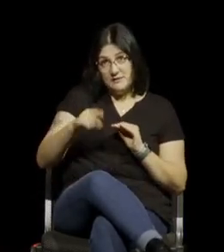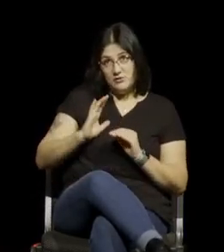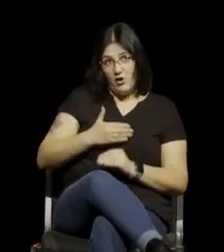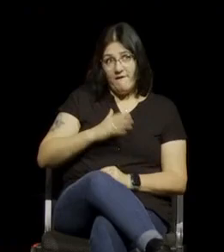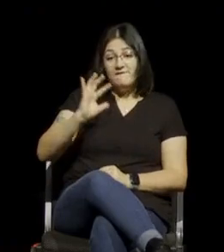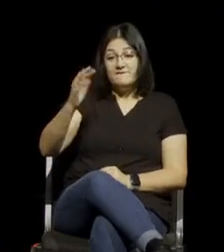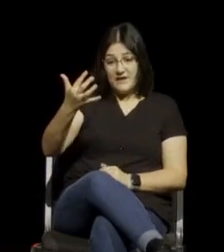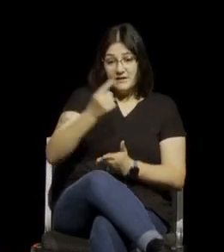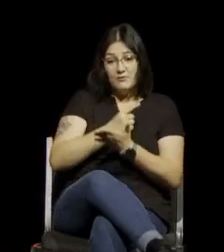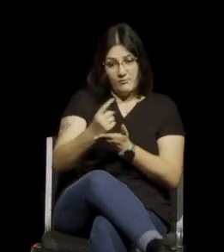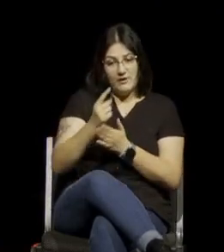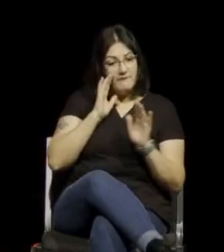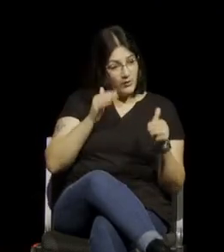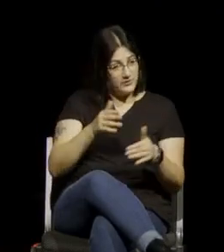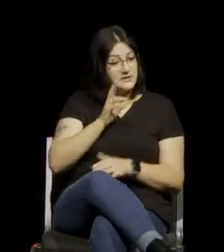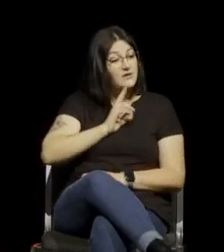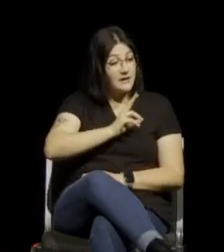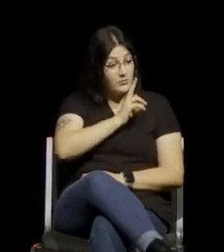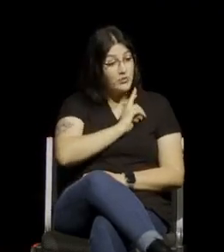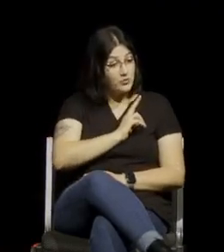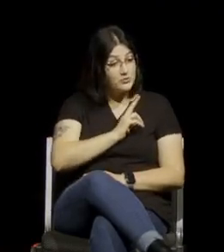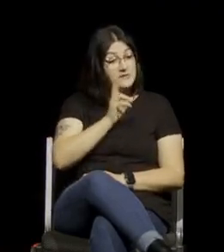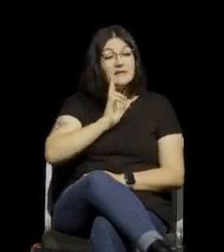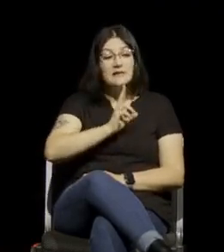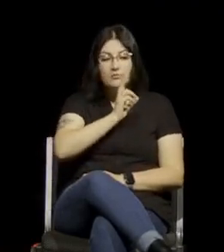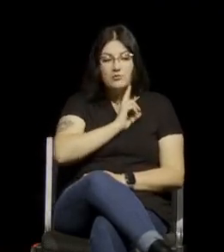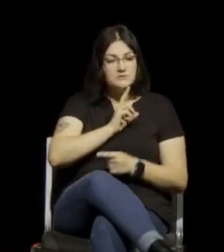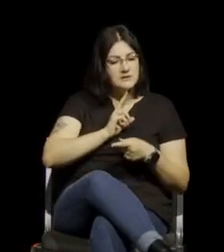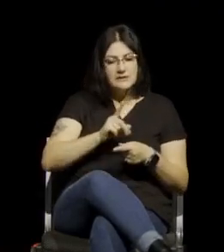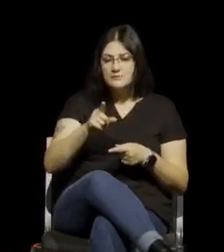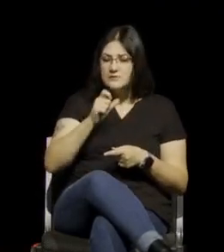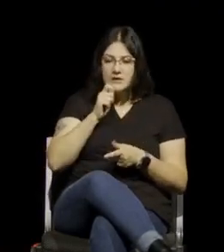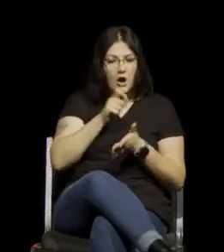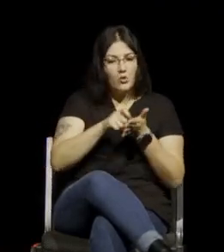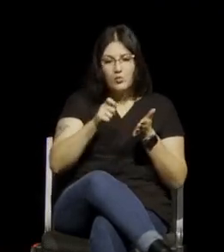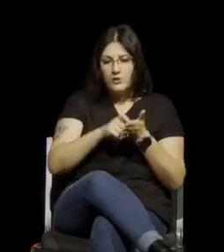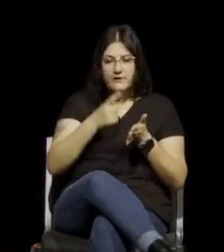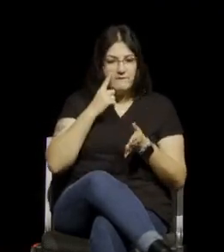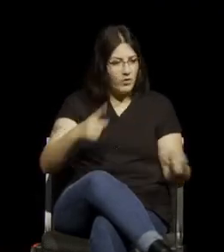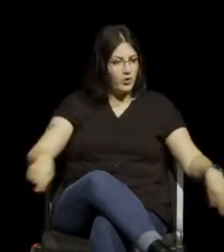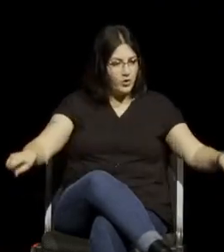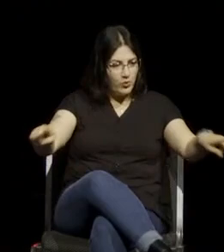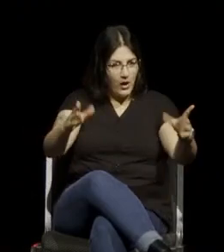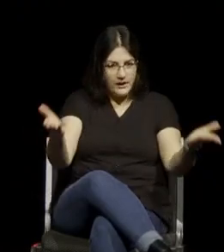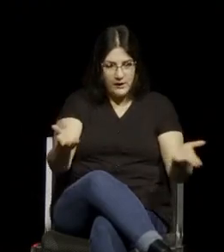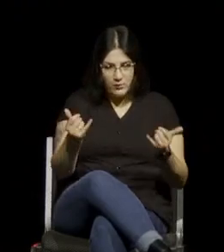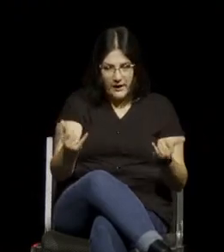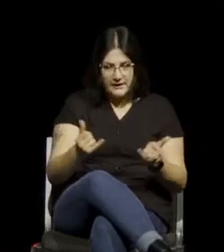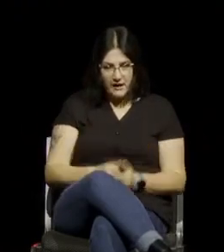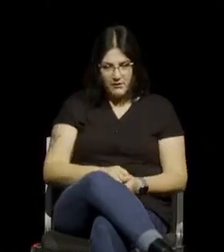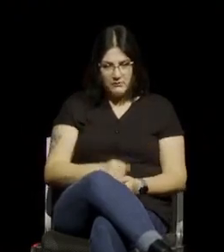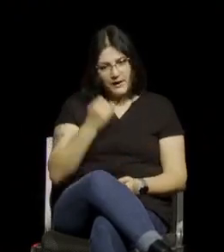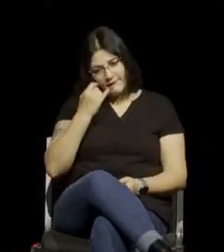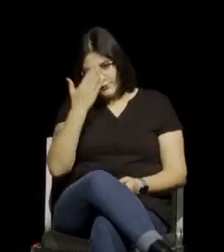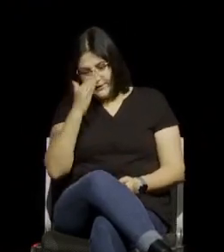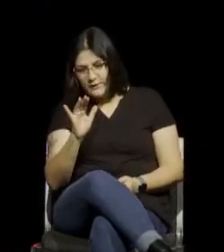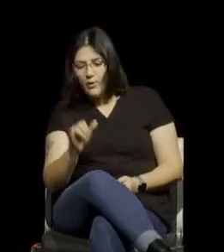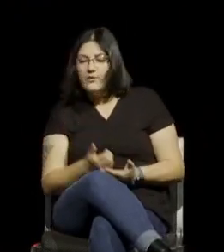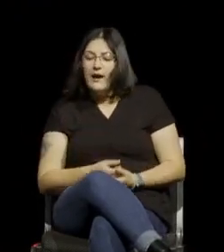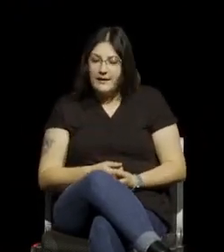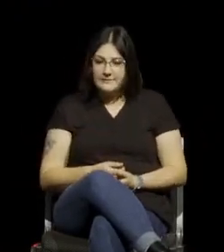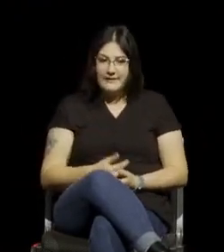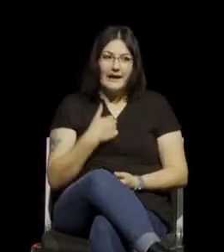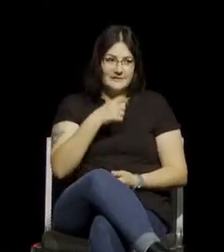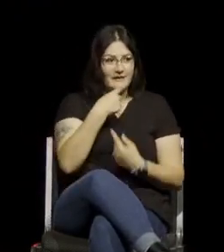week in the book of Hebrews. The book of Hebrews was not written to 21st century Texans, if you didn't know. I'm just going to put that out